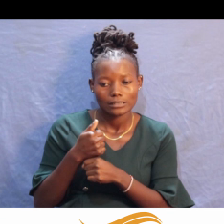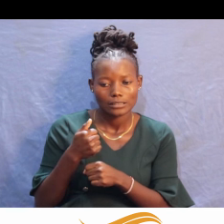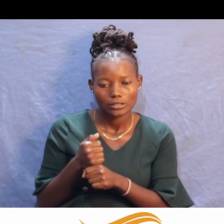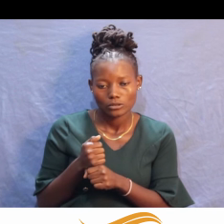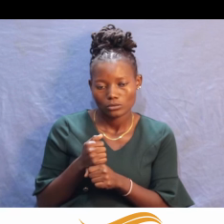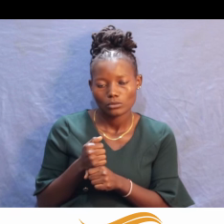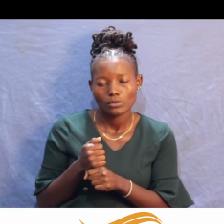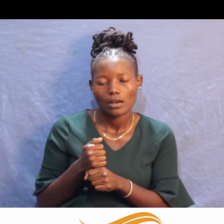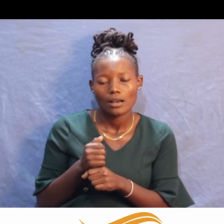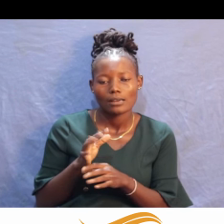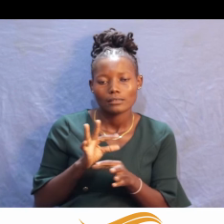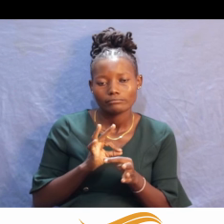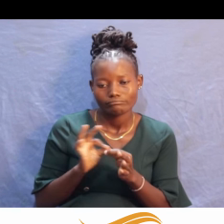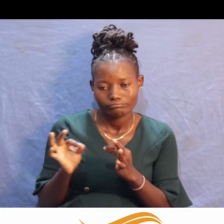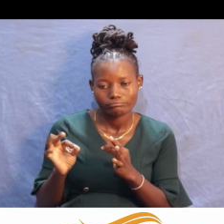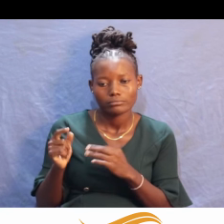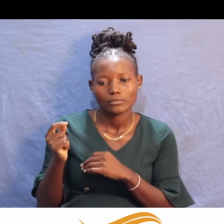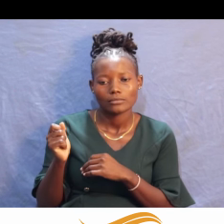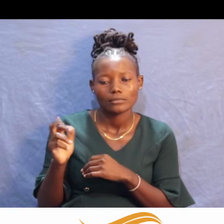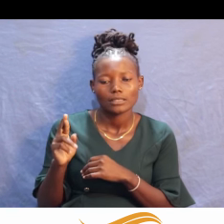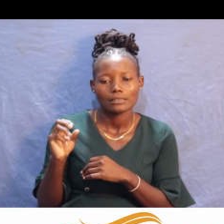Faster running, speed on the treadmill,